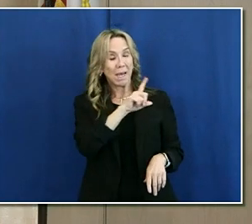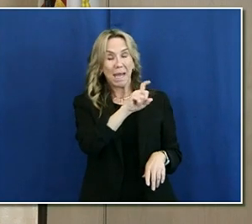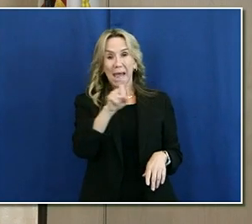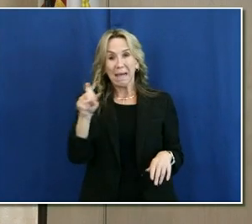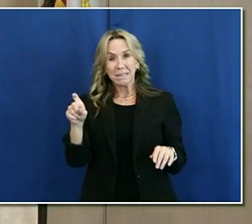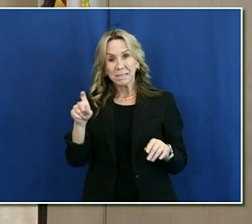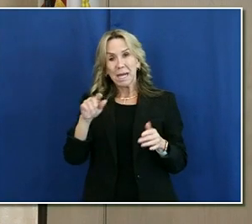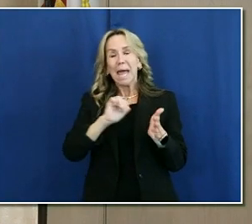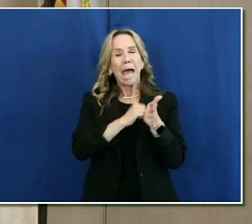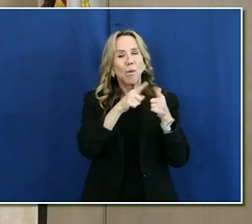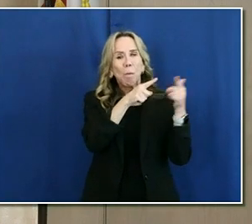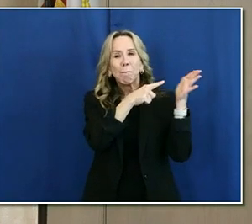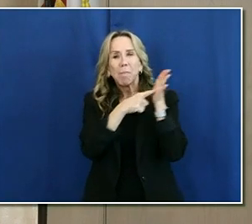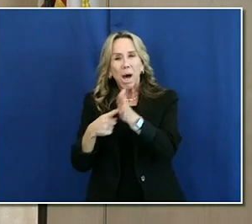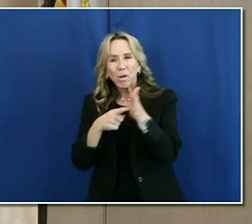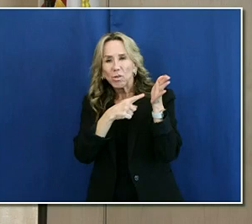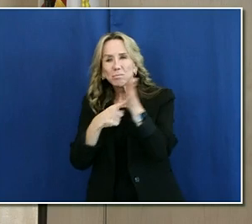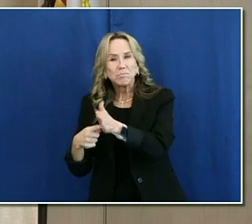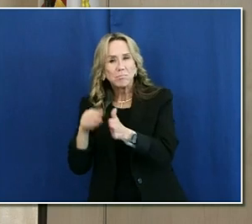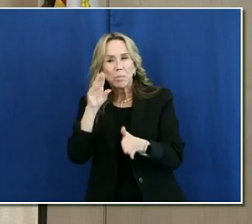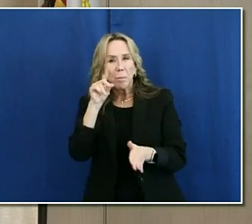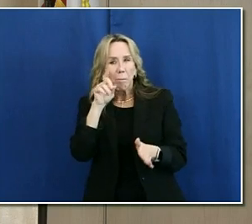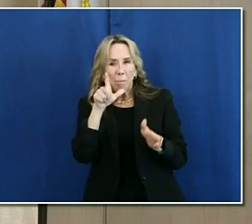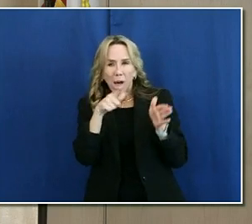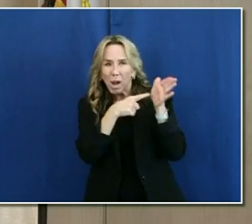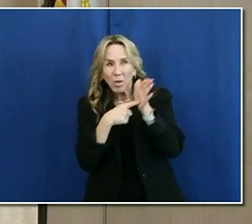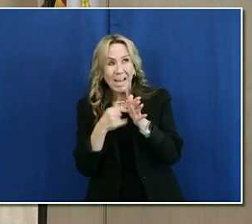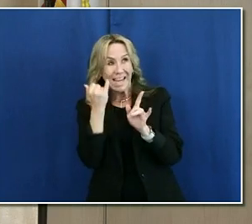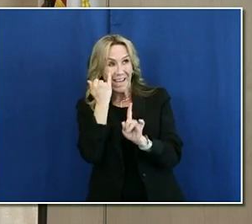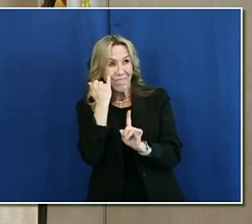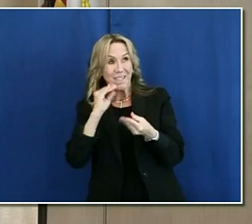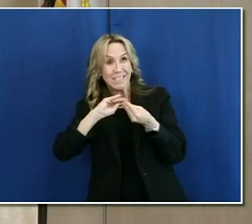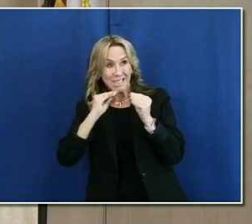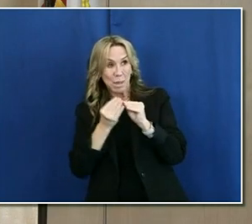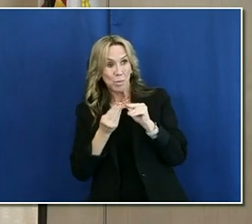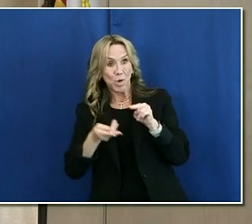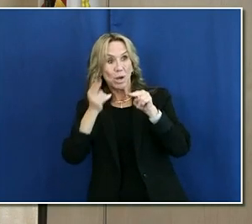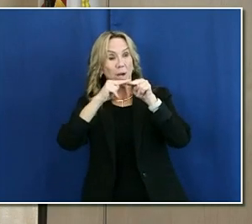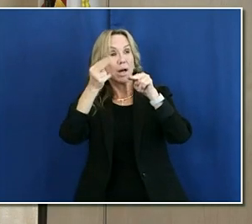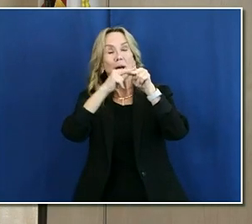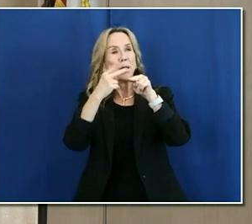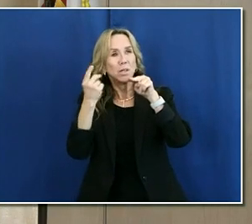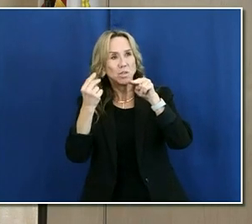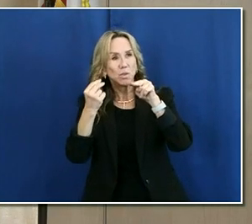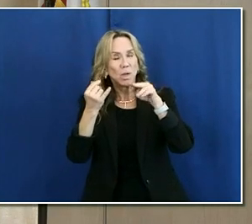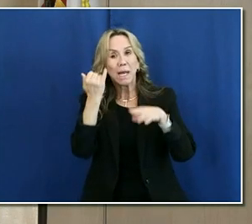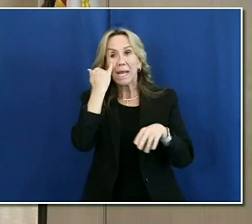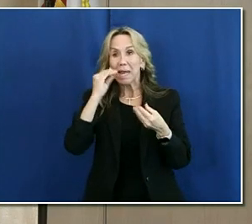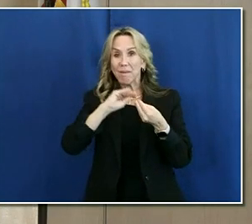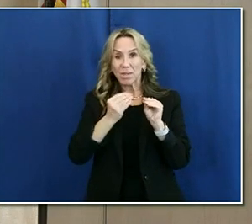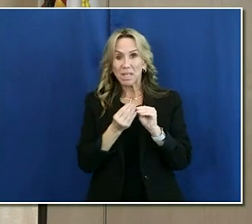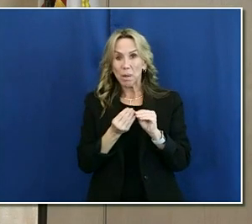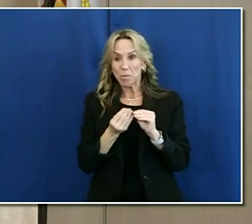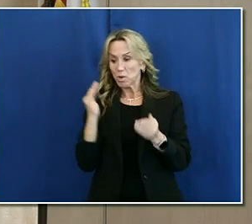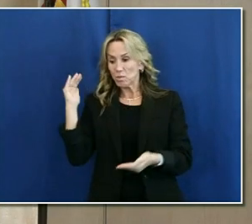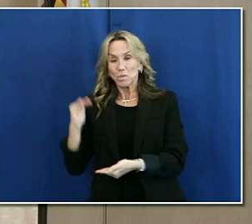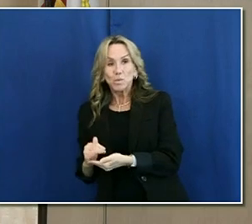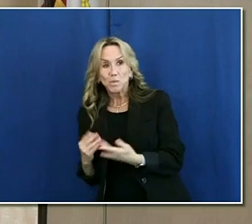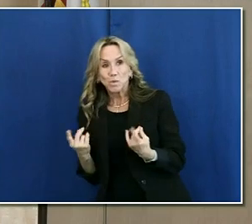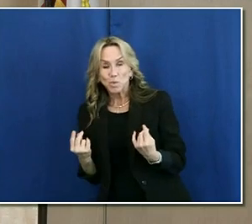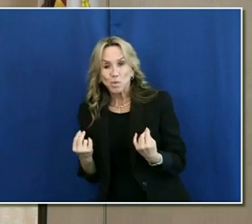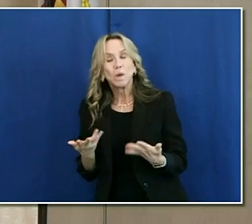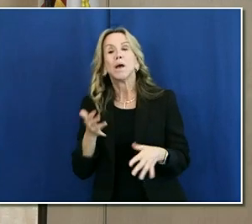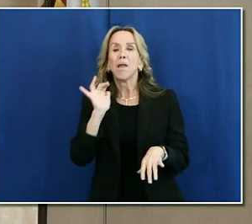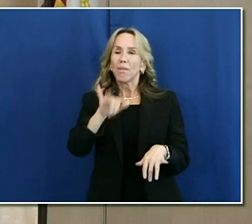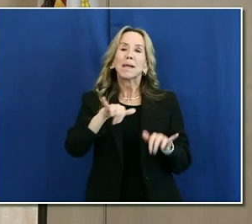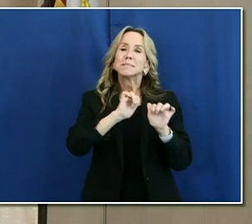going forward if that number should change or remain the same. So that's where we are right now with that. But that is how we